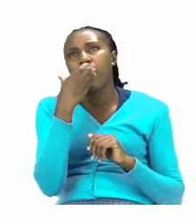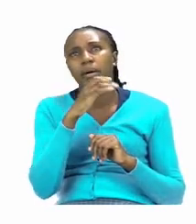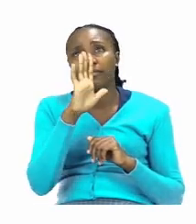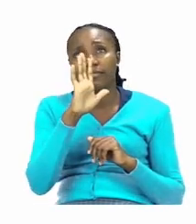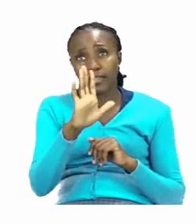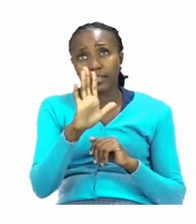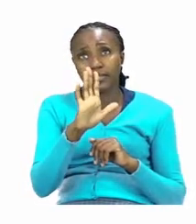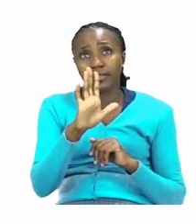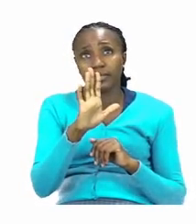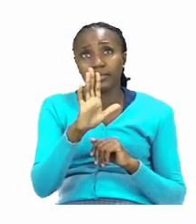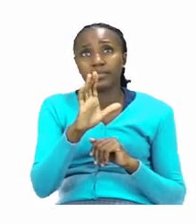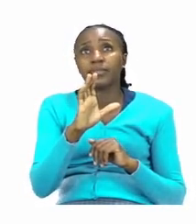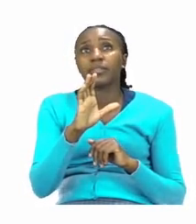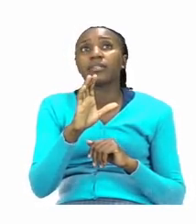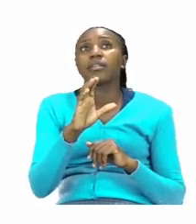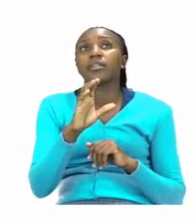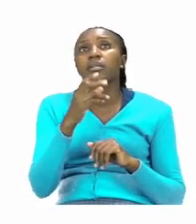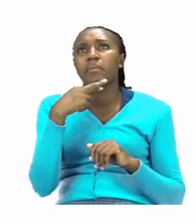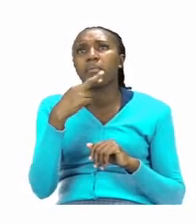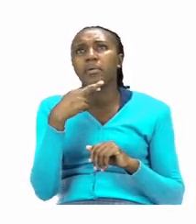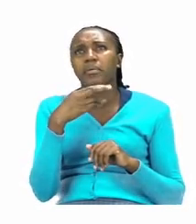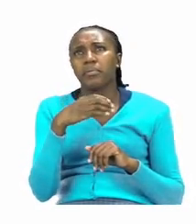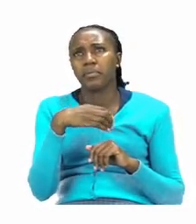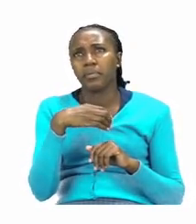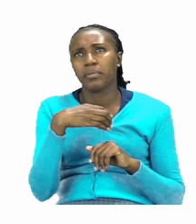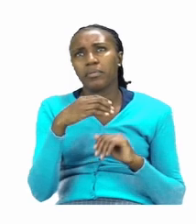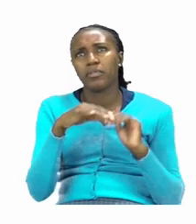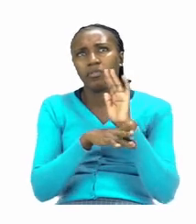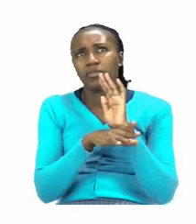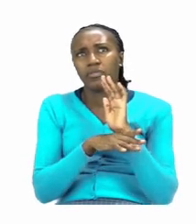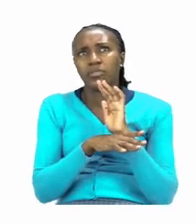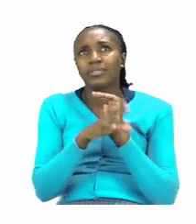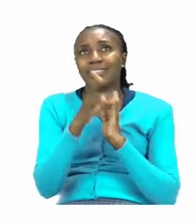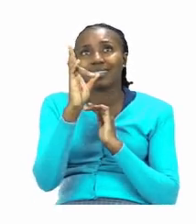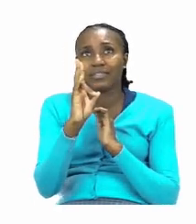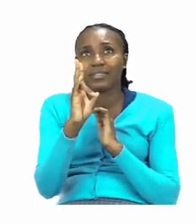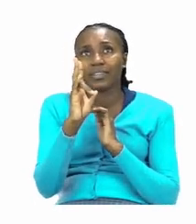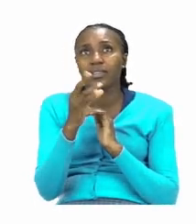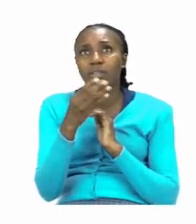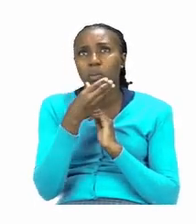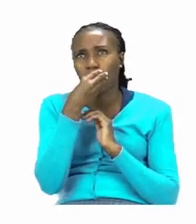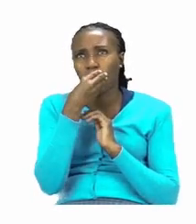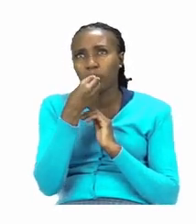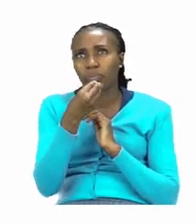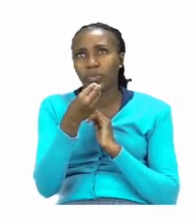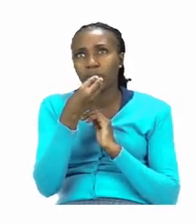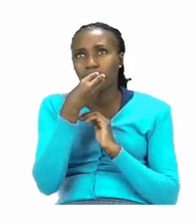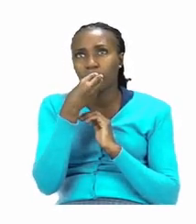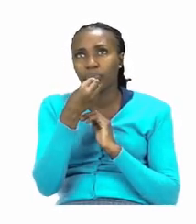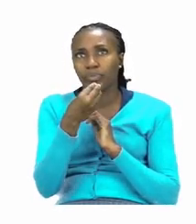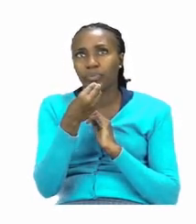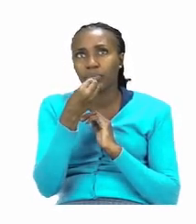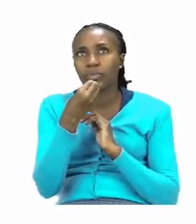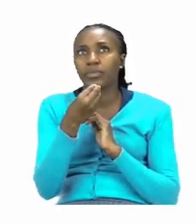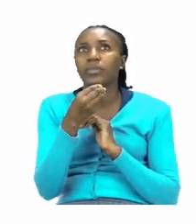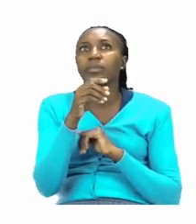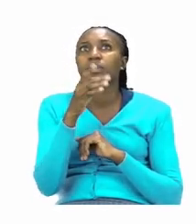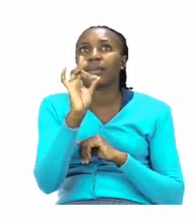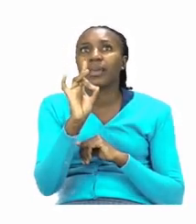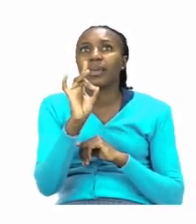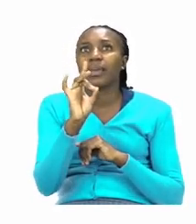7 peaches, 8 mangoes, and 10